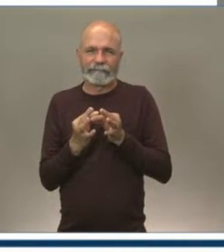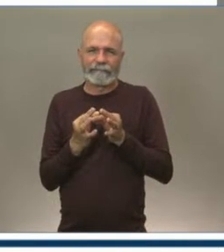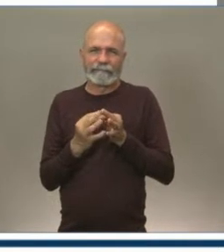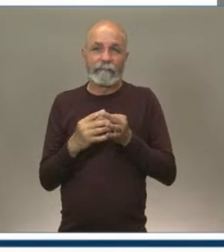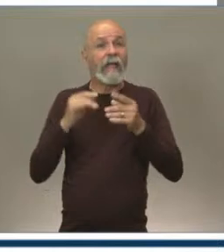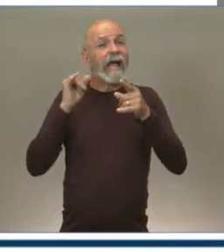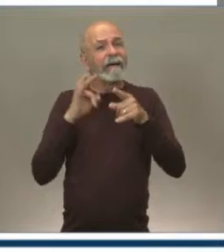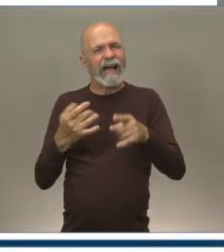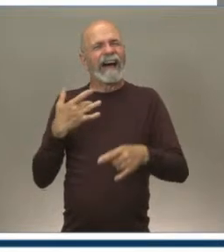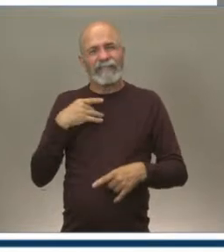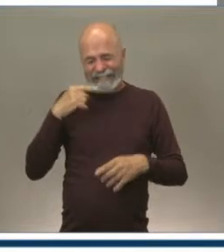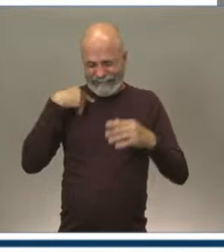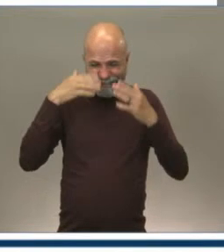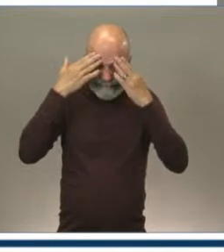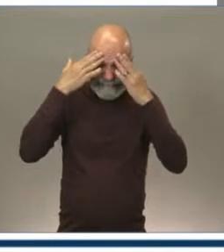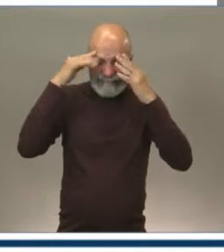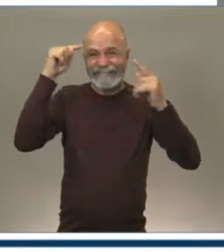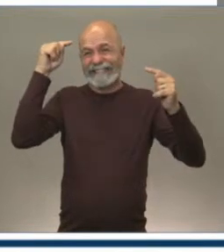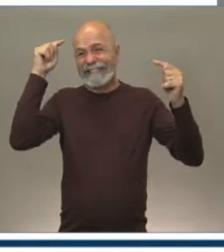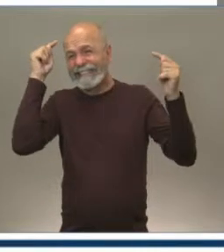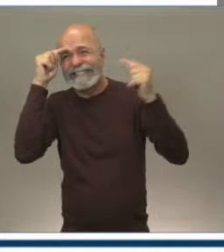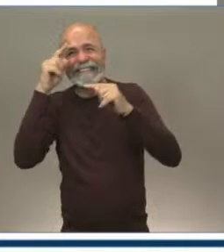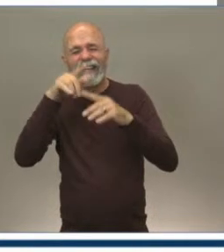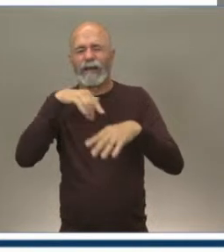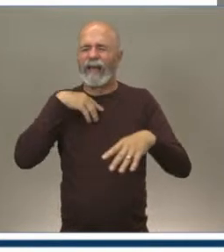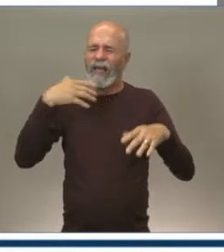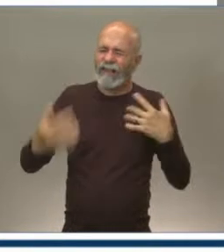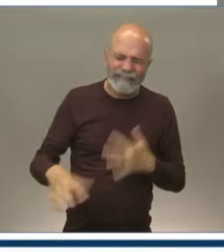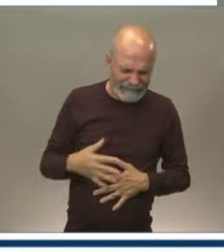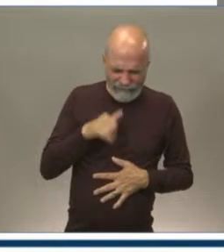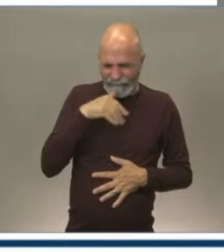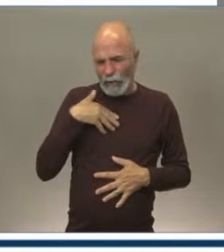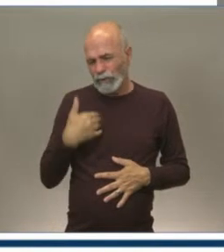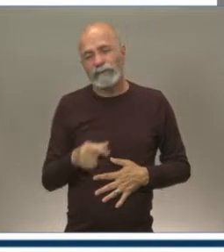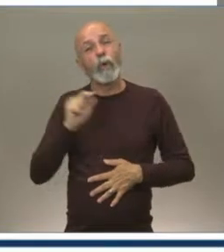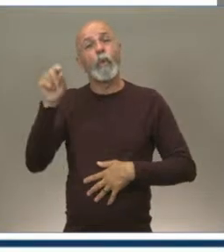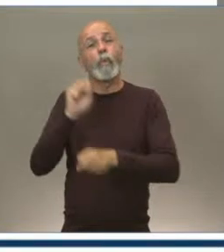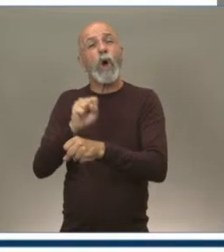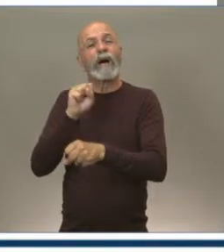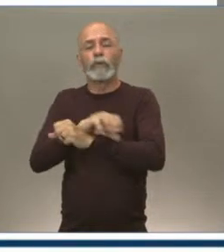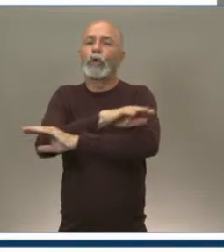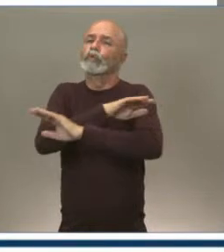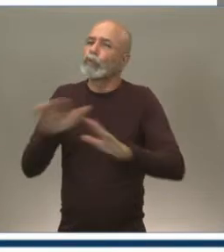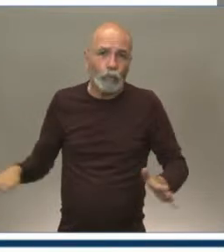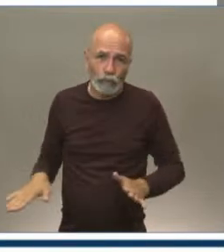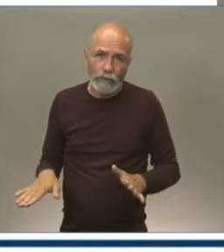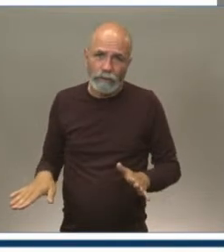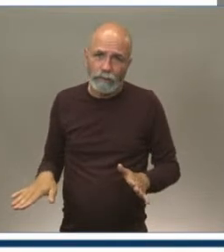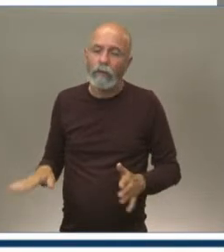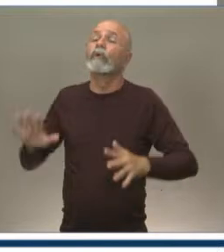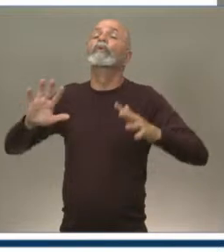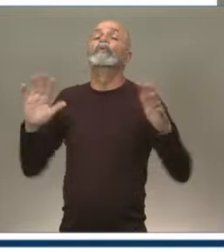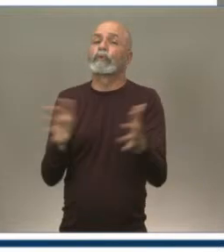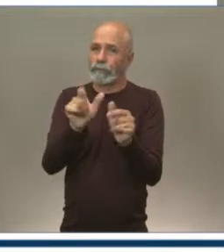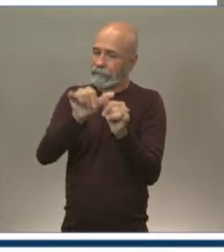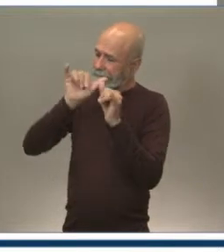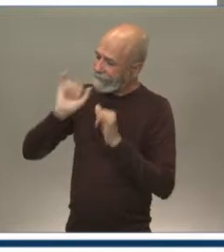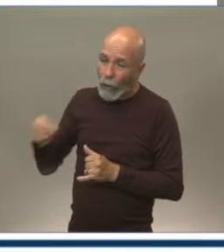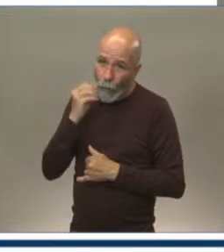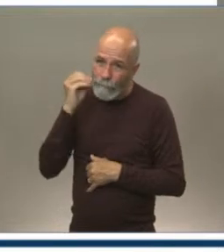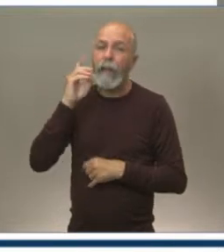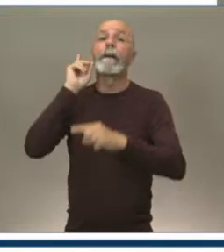do not go to work. Do not go out and about. Go safely and get a test, and stay isolated until you get your test result